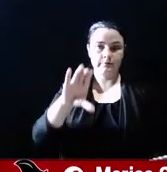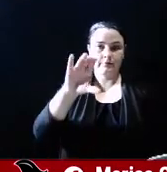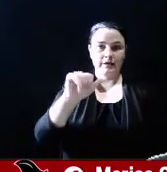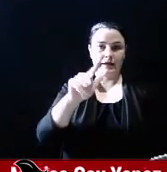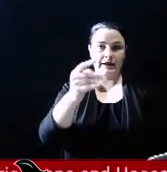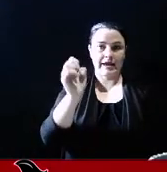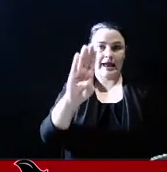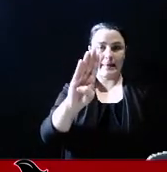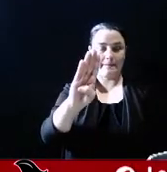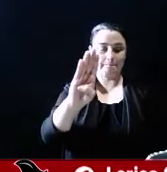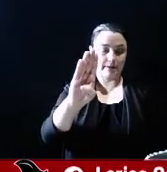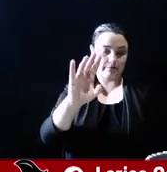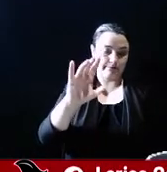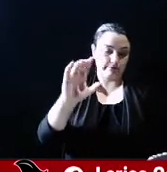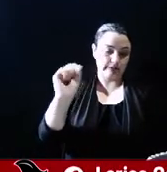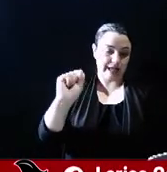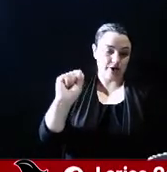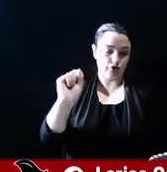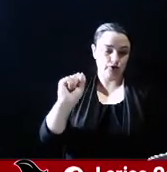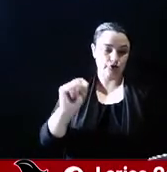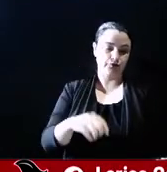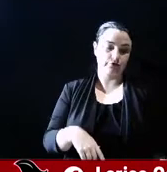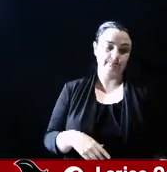Caleb Michael Saunders.